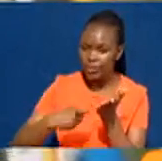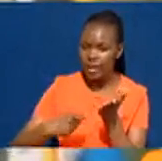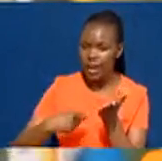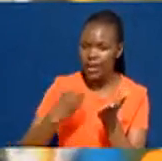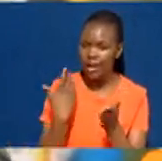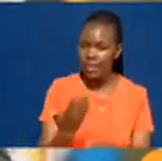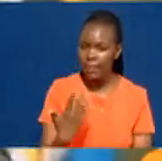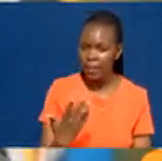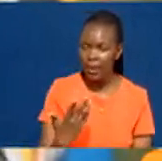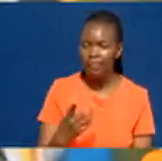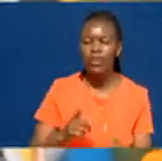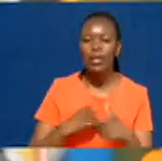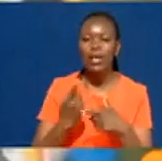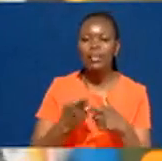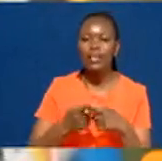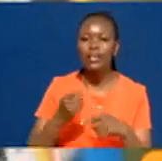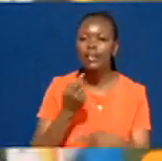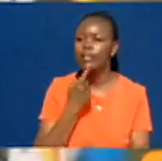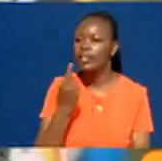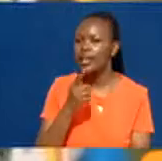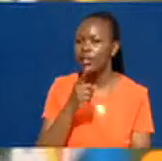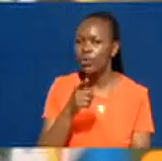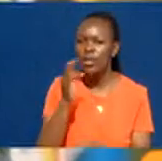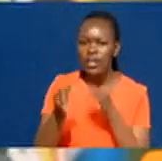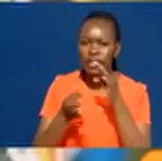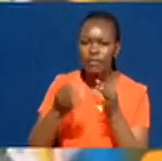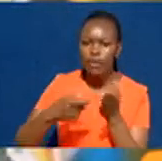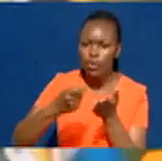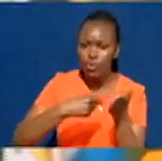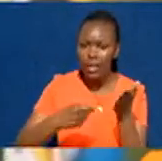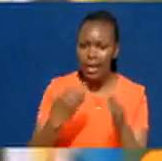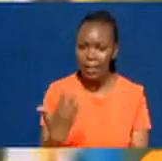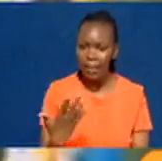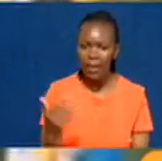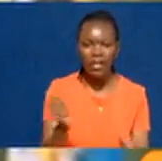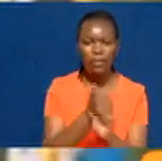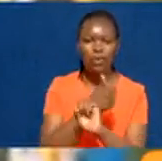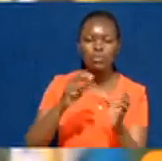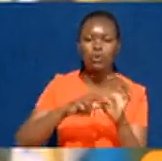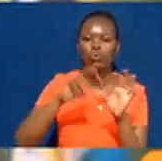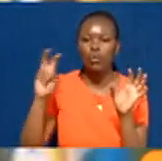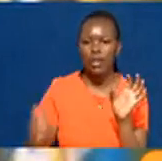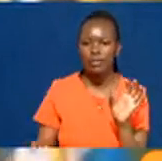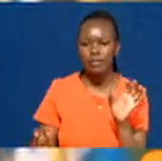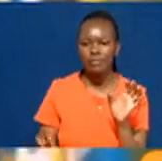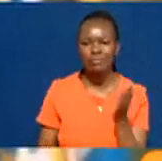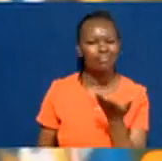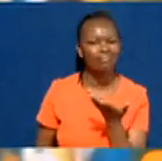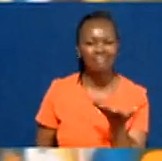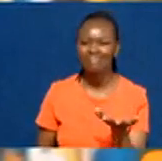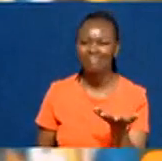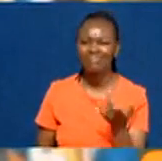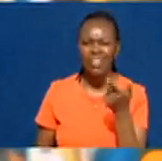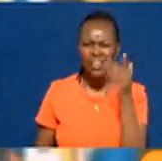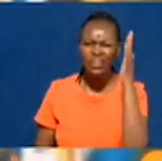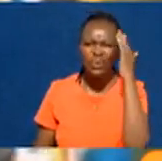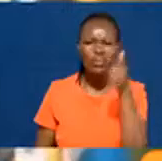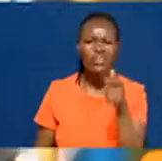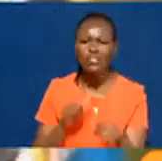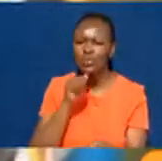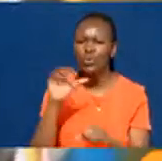And then you are told, once you sign, you cannot leave. You know, that is not a country